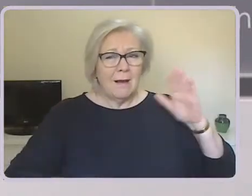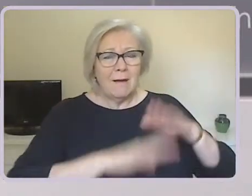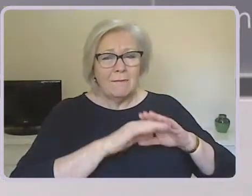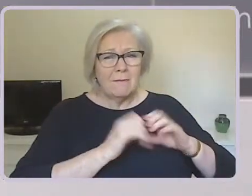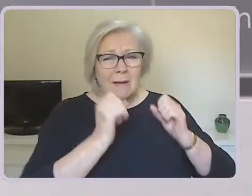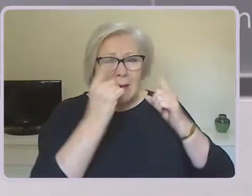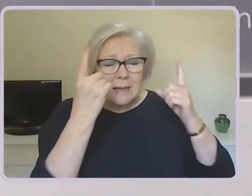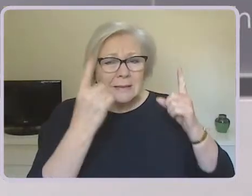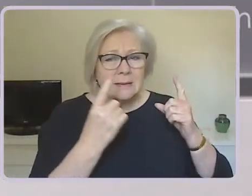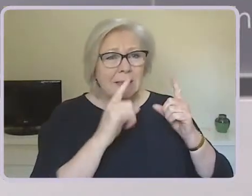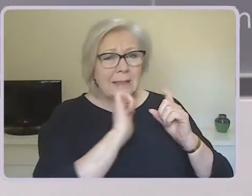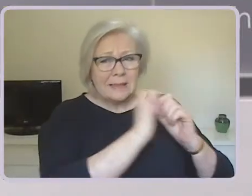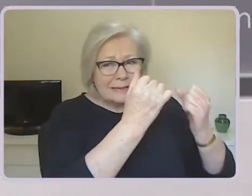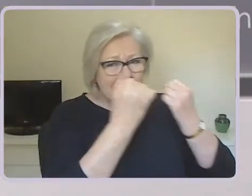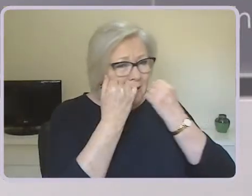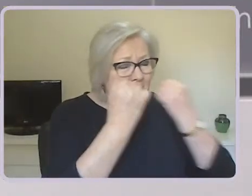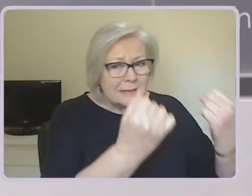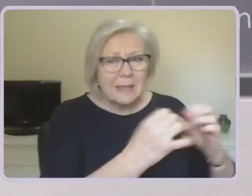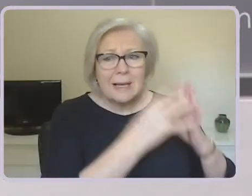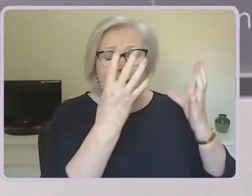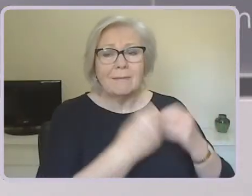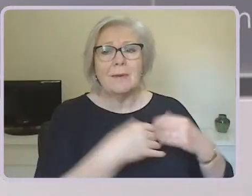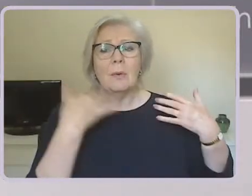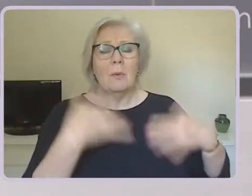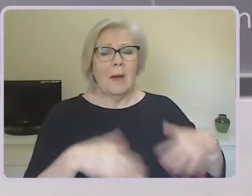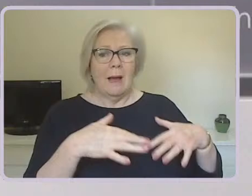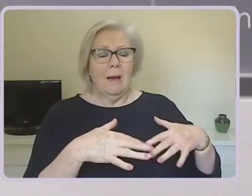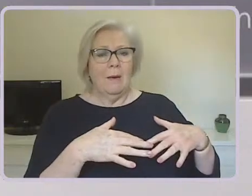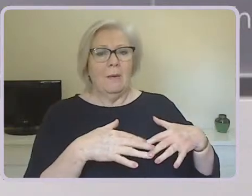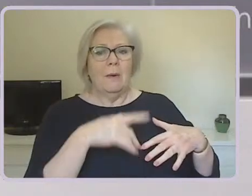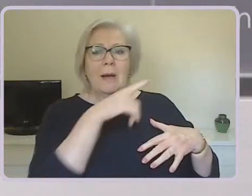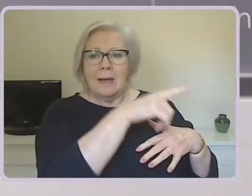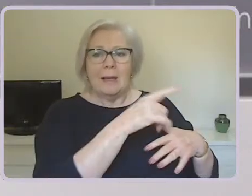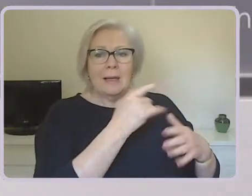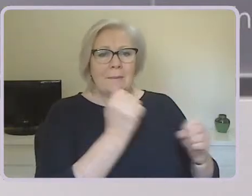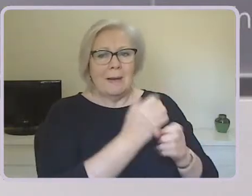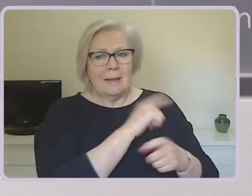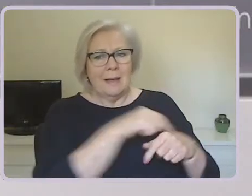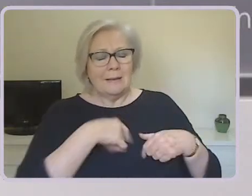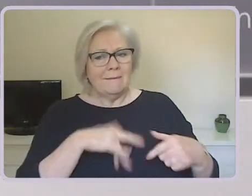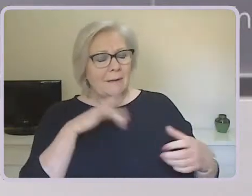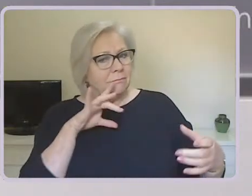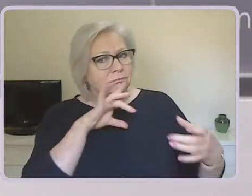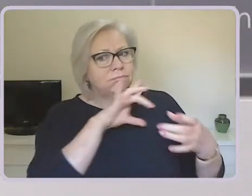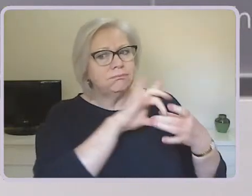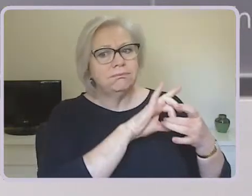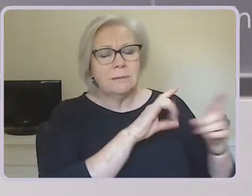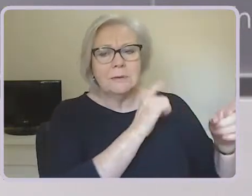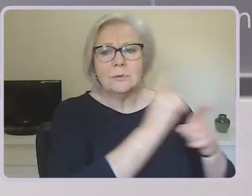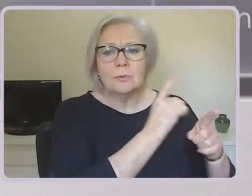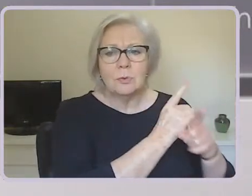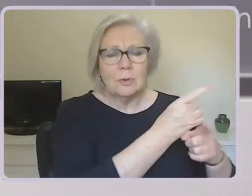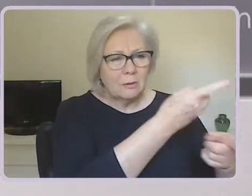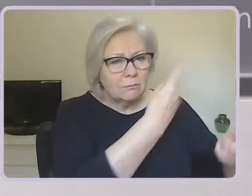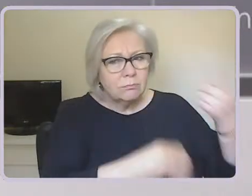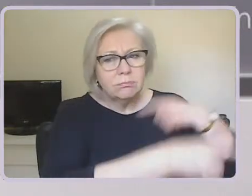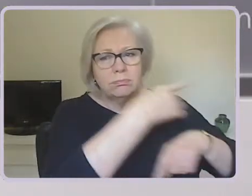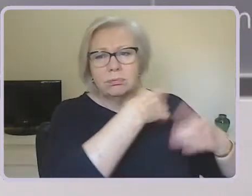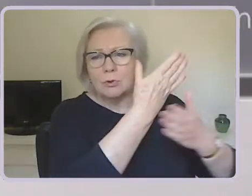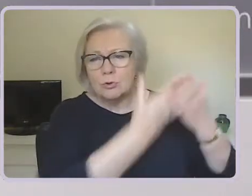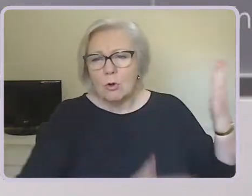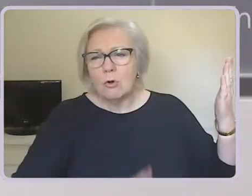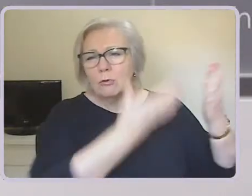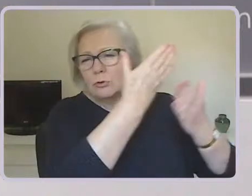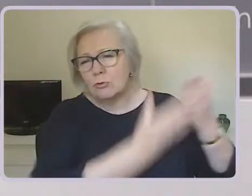his experience working in that particular role. And he was quite engaging and told a really good story, and he told a number of stories to make